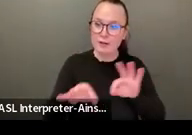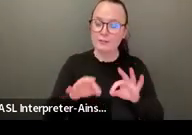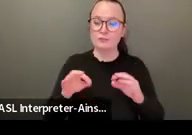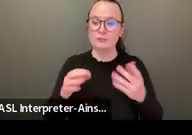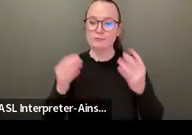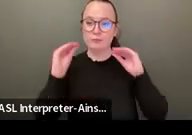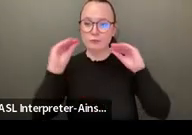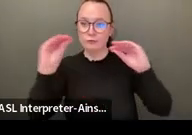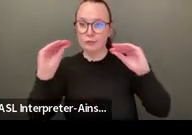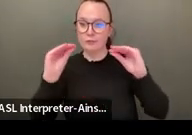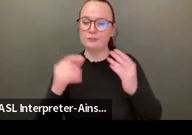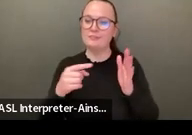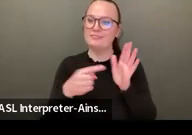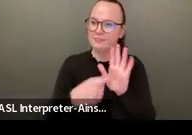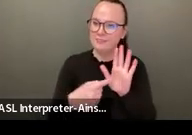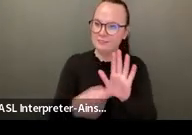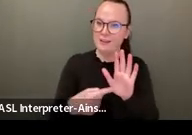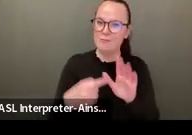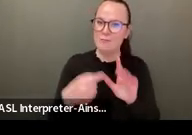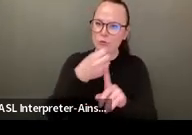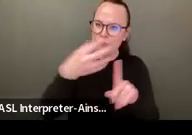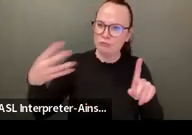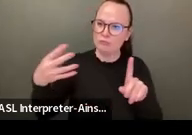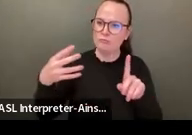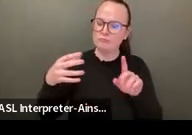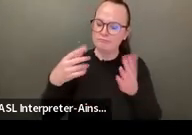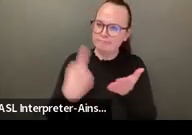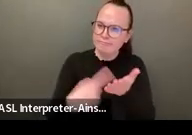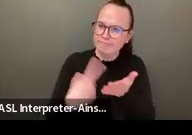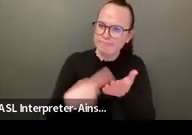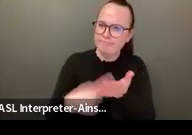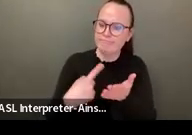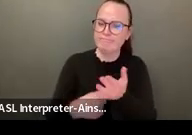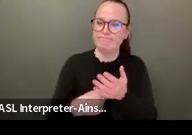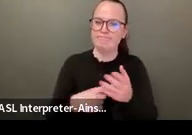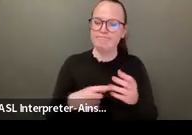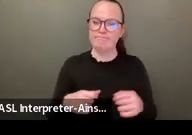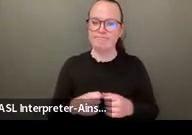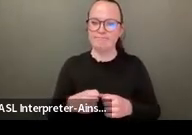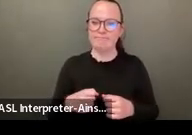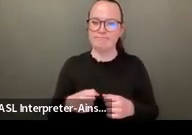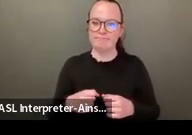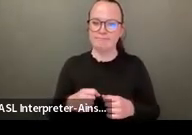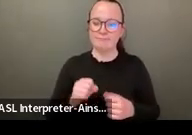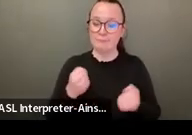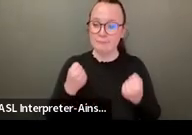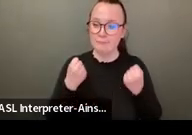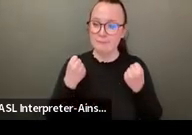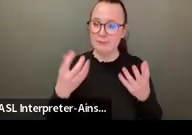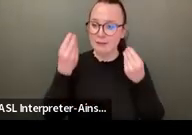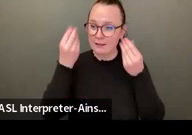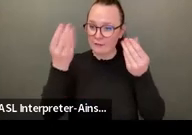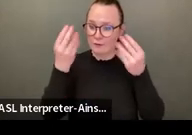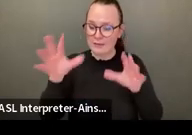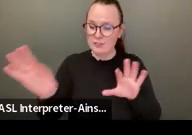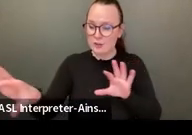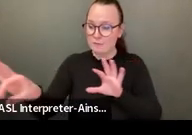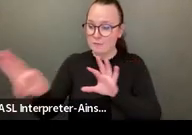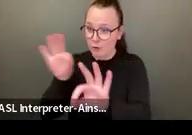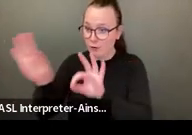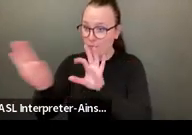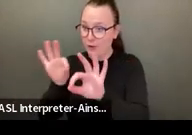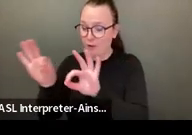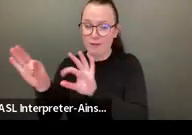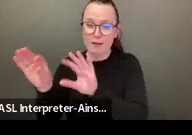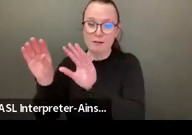examples. It really breaks things down. And we pull a lot of that information out of the procedural manual and put it into